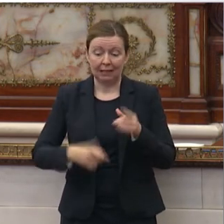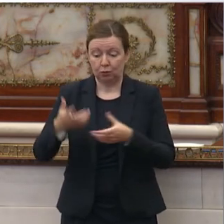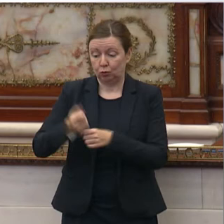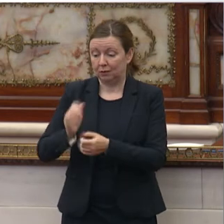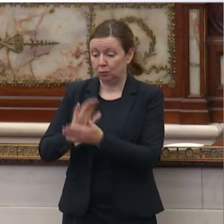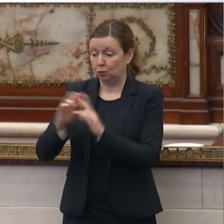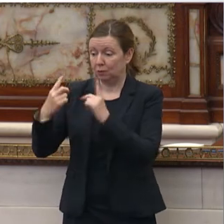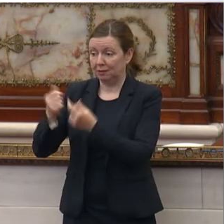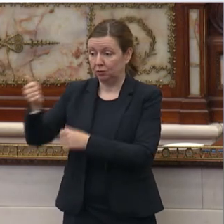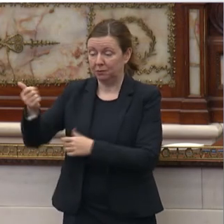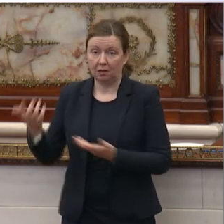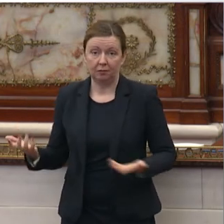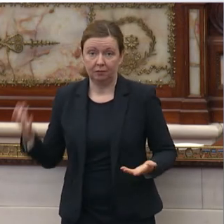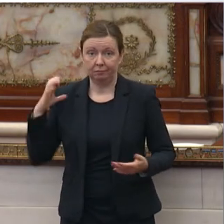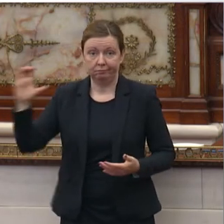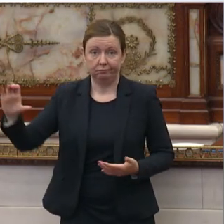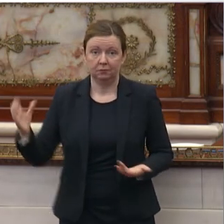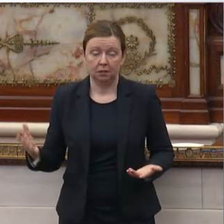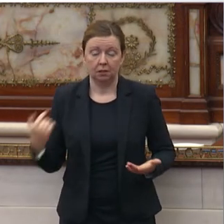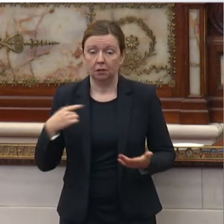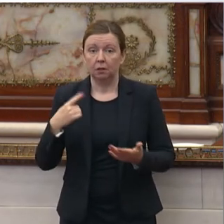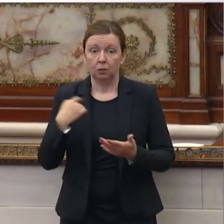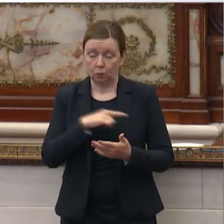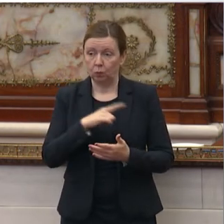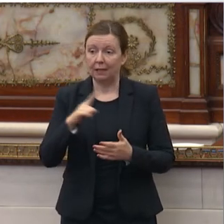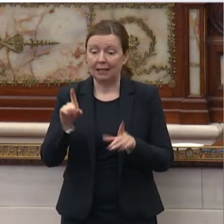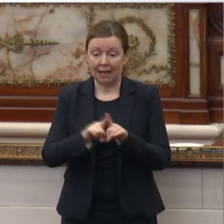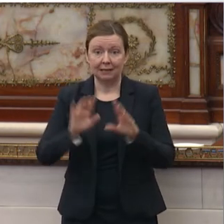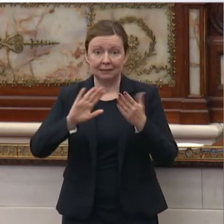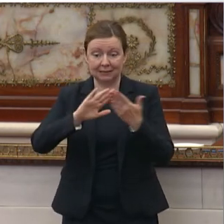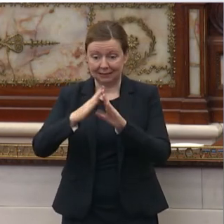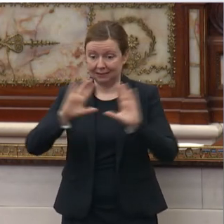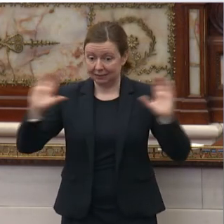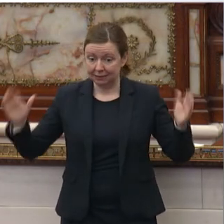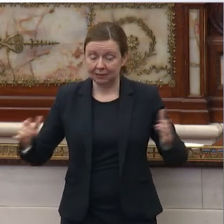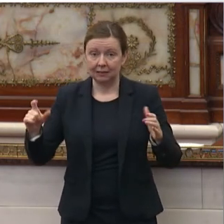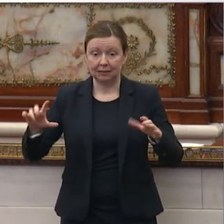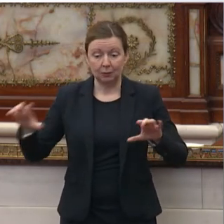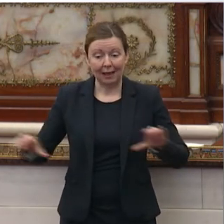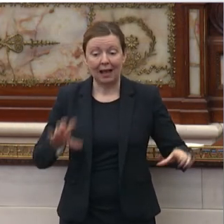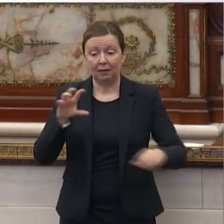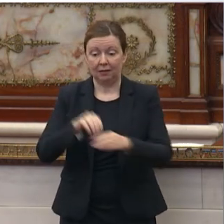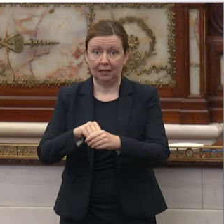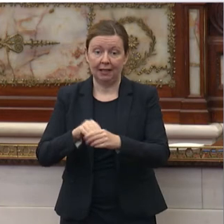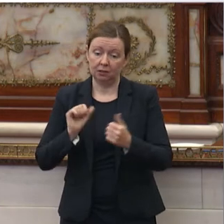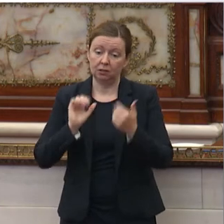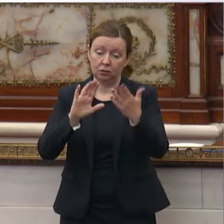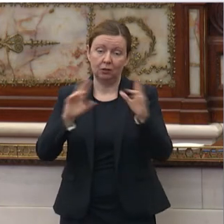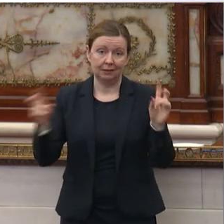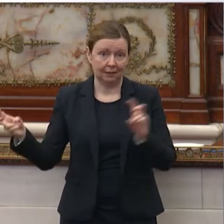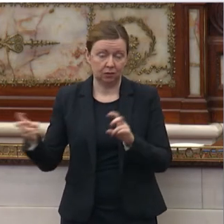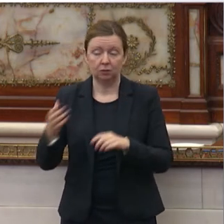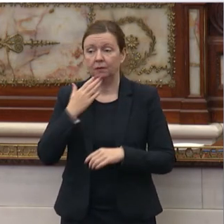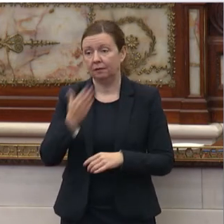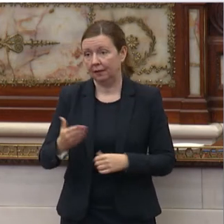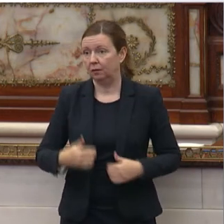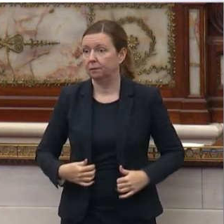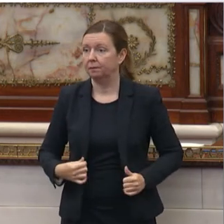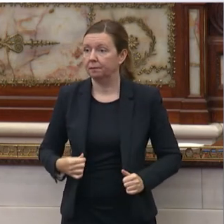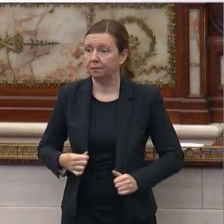school district to do what needs to be done. And we as a city need to be actively engaged and address this issue. Thank you, Council